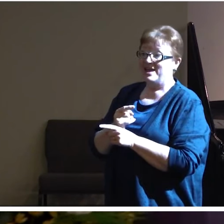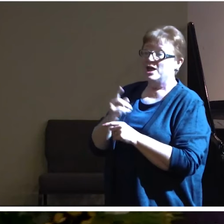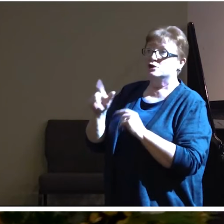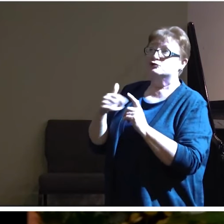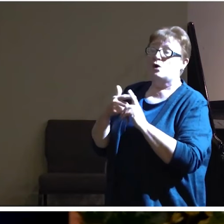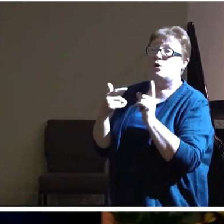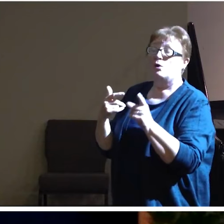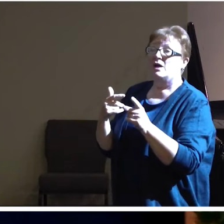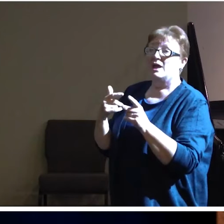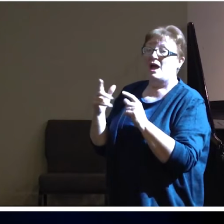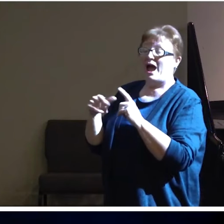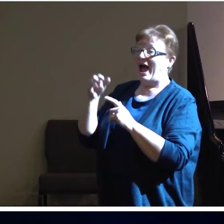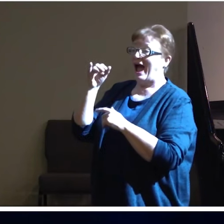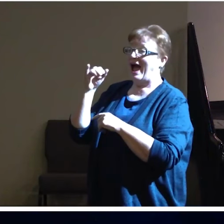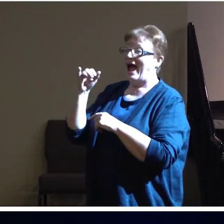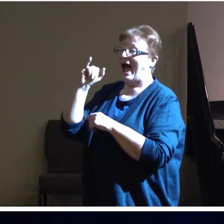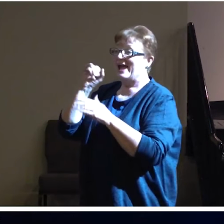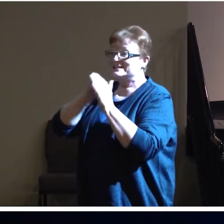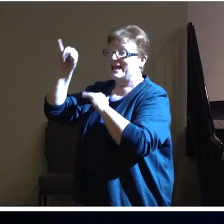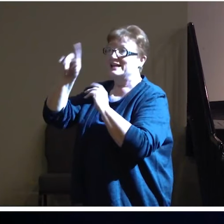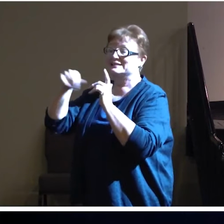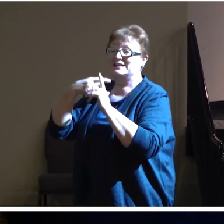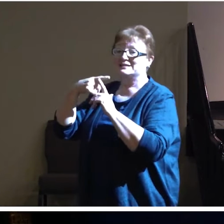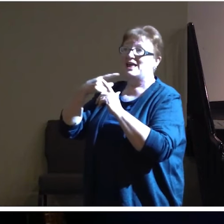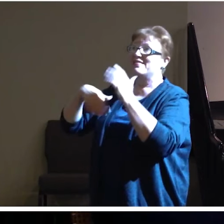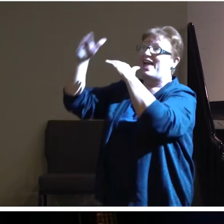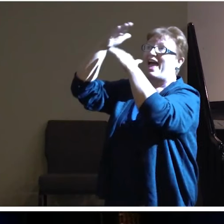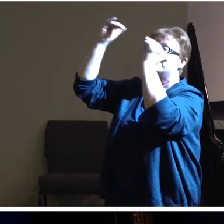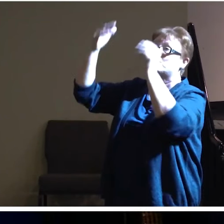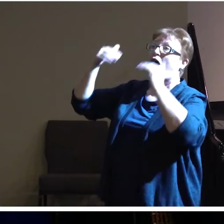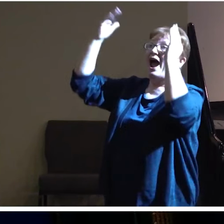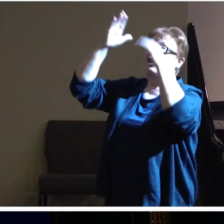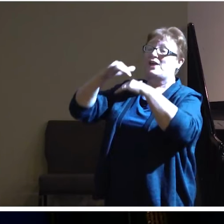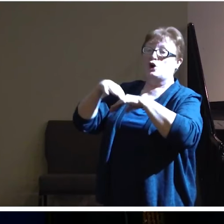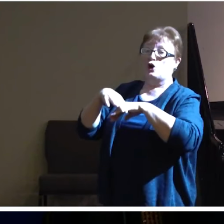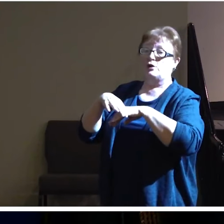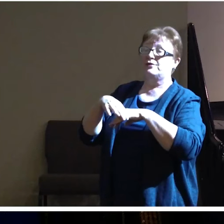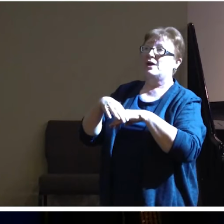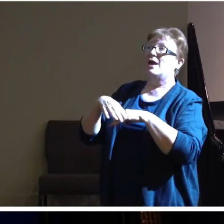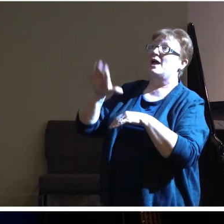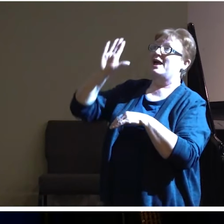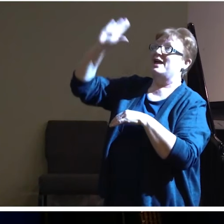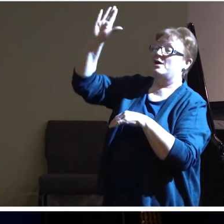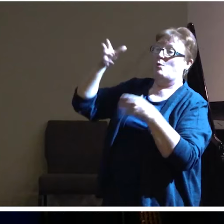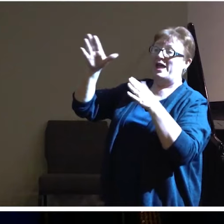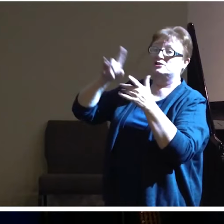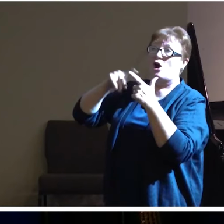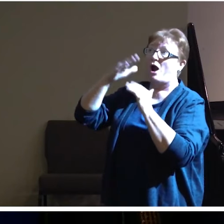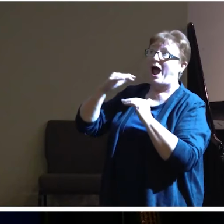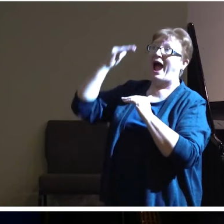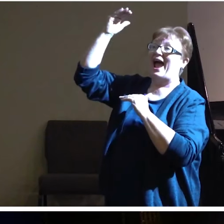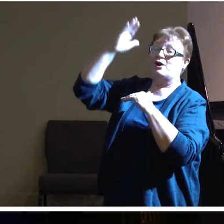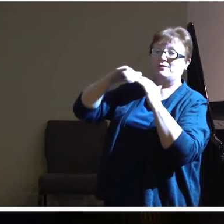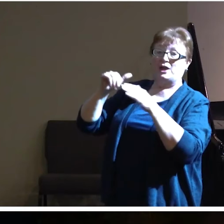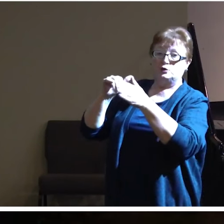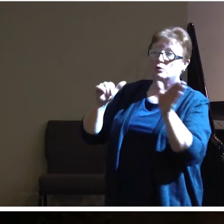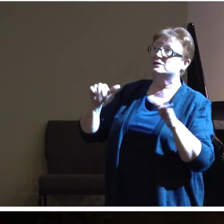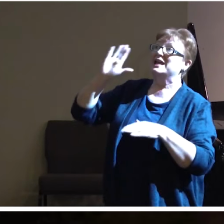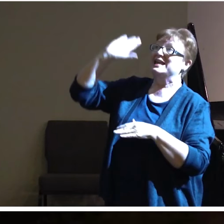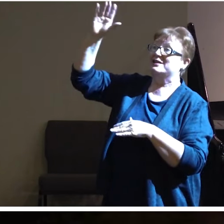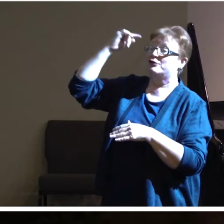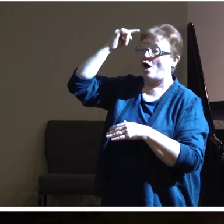in Isaiah 55, 9, for as the heavens are higher than the earth, so are my ways higher than yours and my thoughts than your